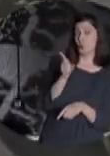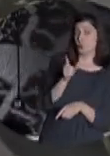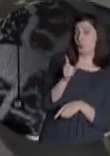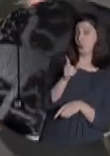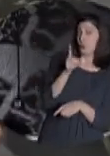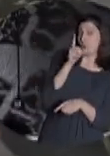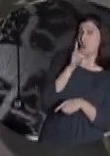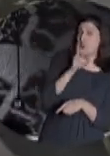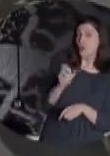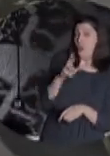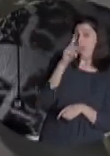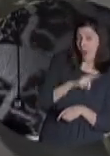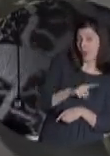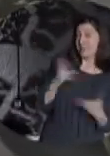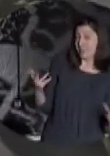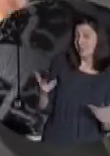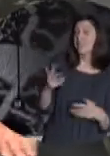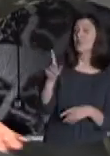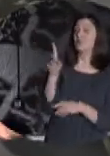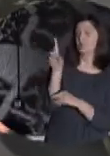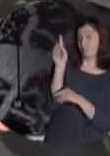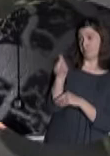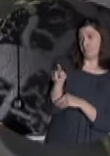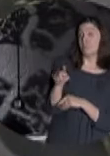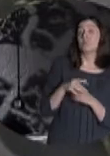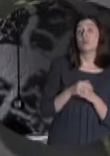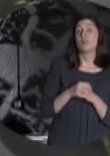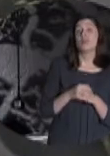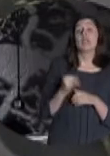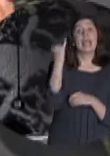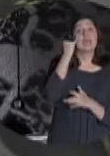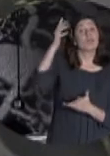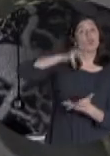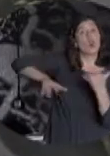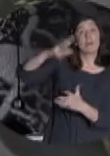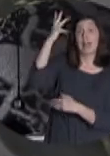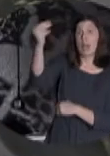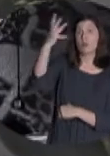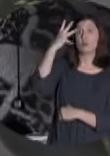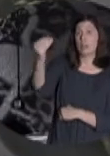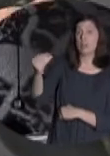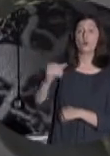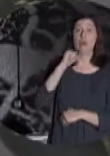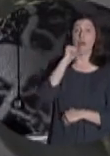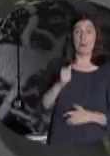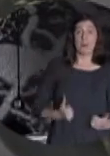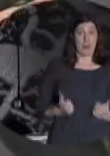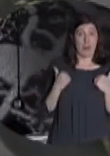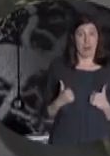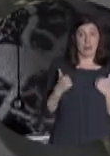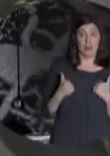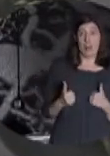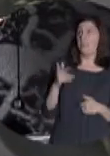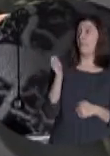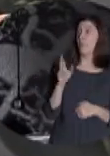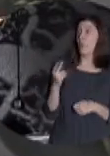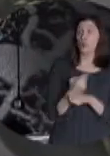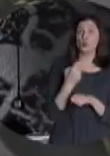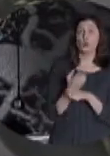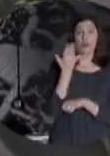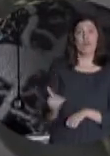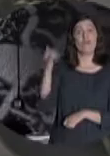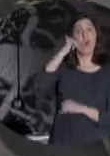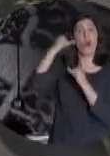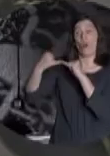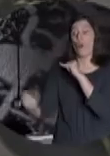Sure. I want to debunk them if they are. Absolutely. But one is if it's storming outside, you shouldn't be in the bathtub or using a